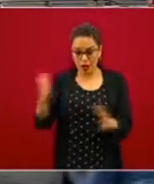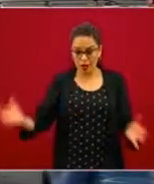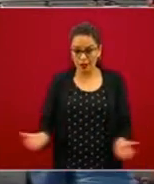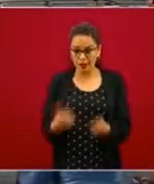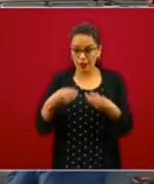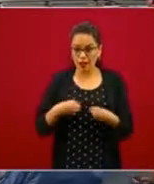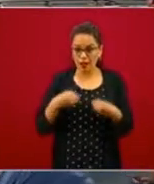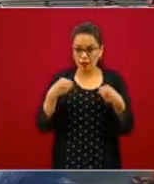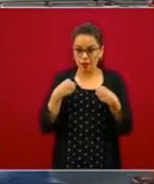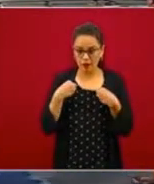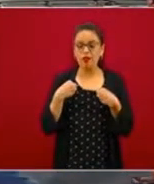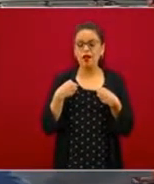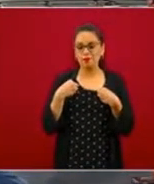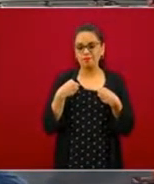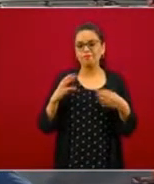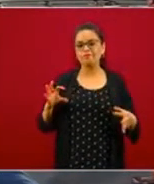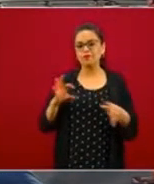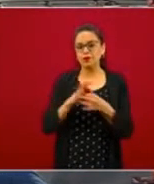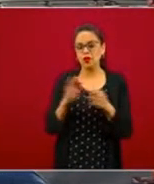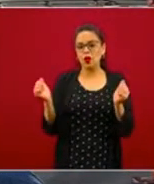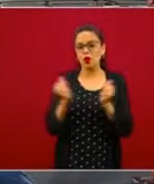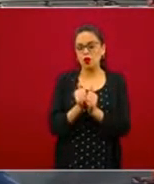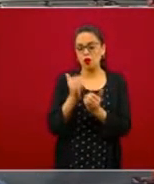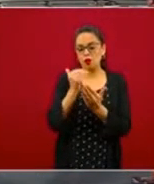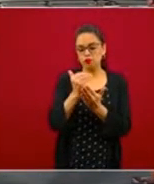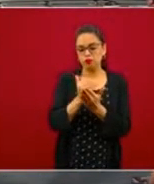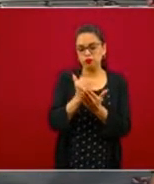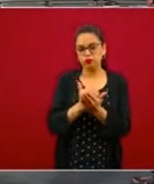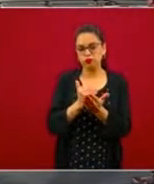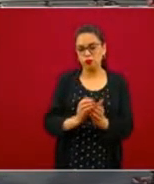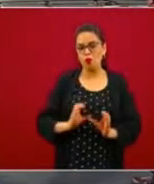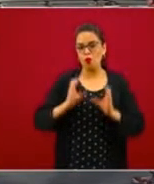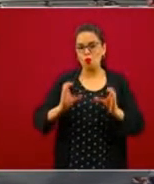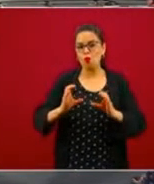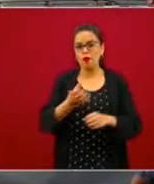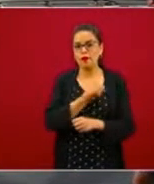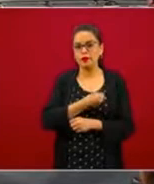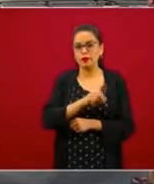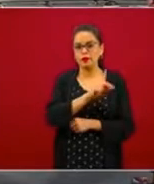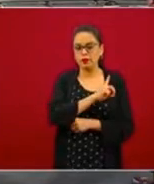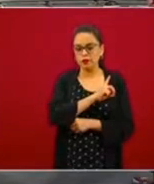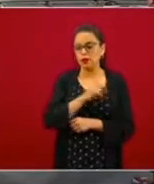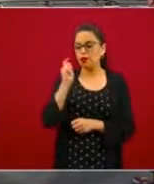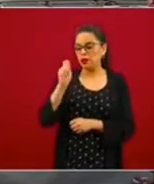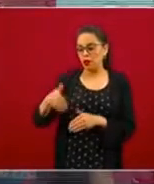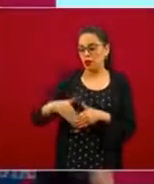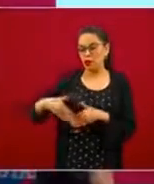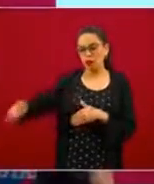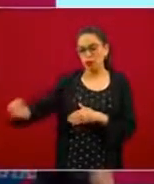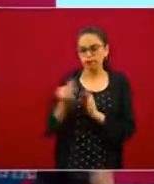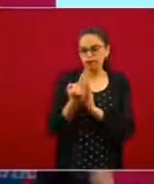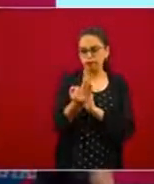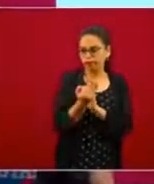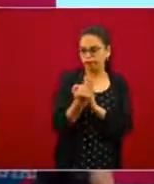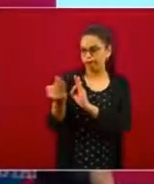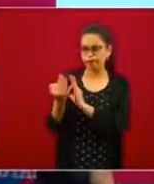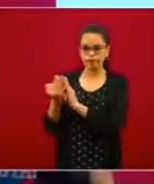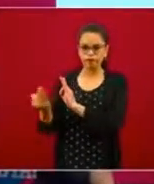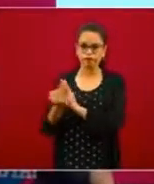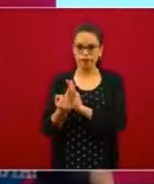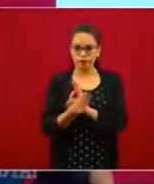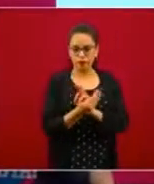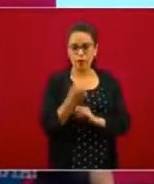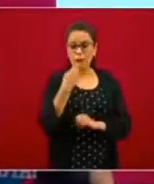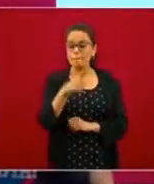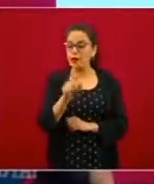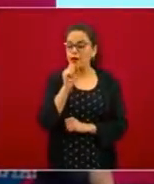But saving lives has to do with all the national health distancing campaign, but there's also